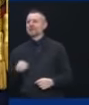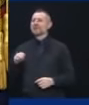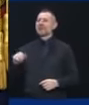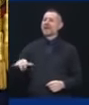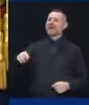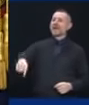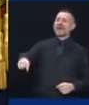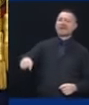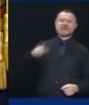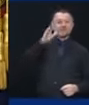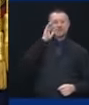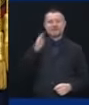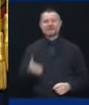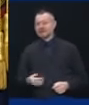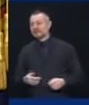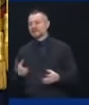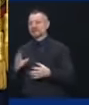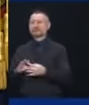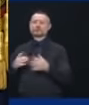this will be our eligibility.